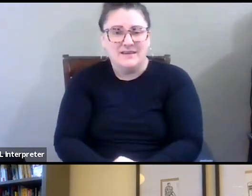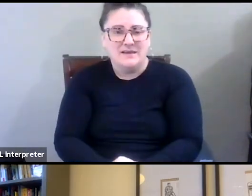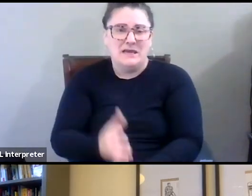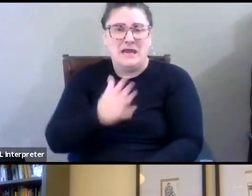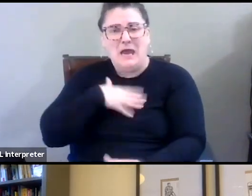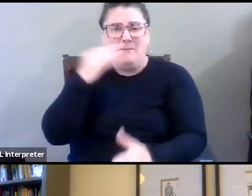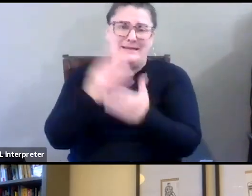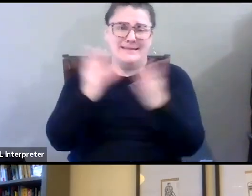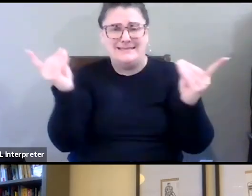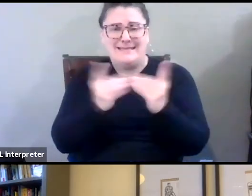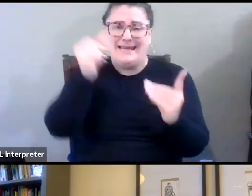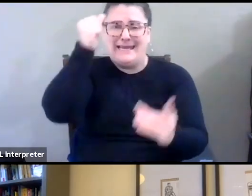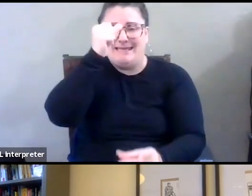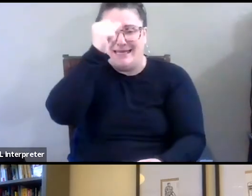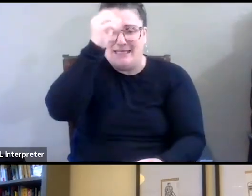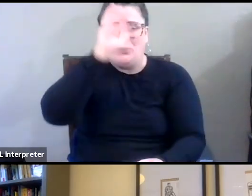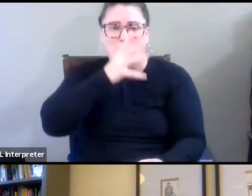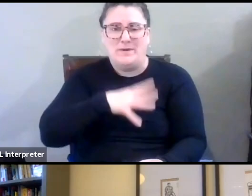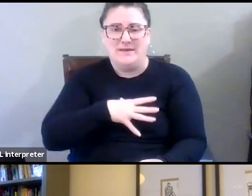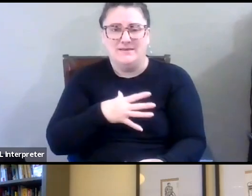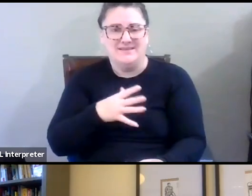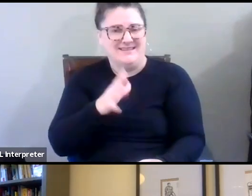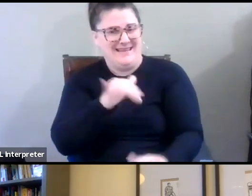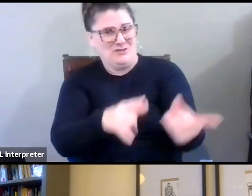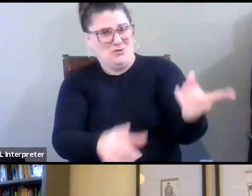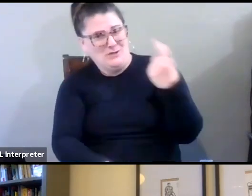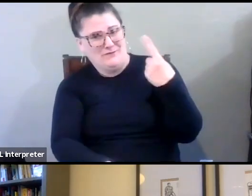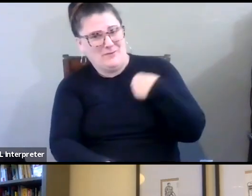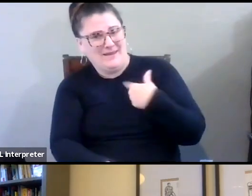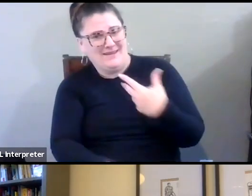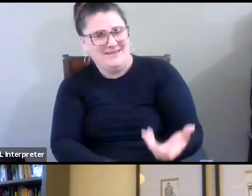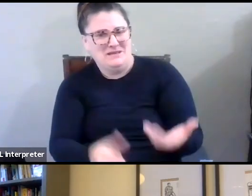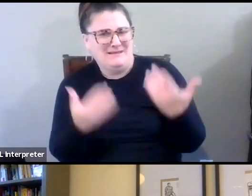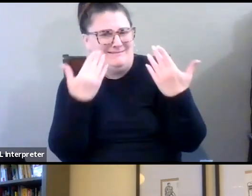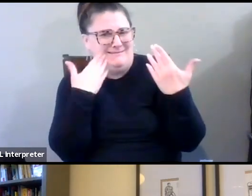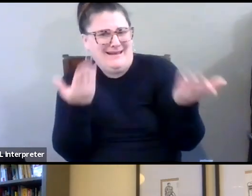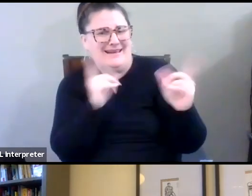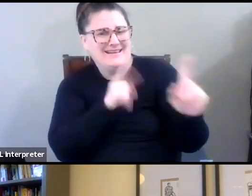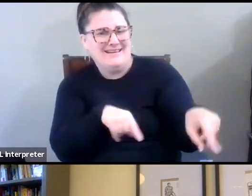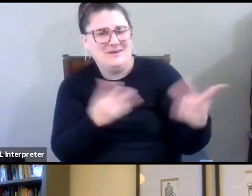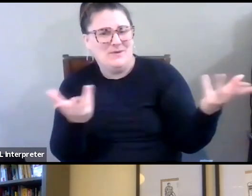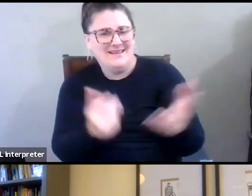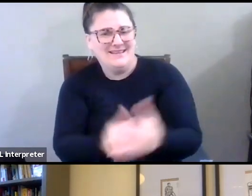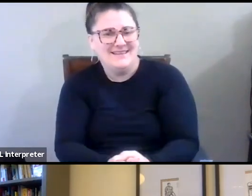dating an Indian woman. And it's like, that's your question for me? I don't know what to say about that, man.